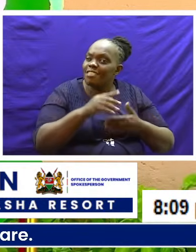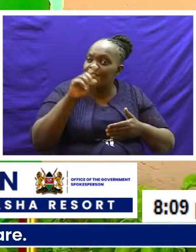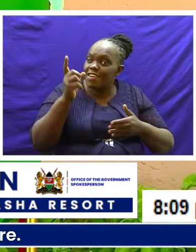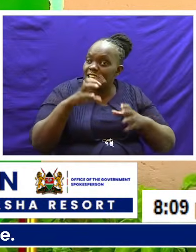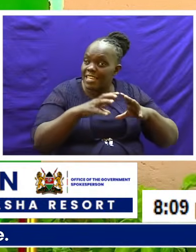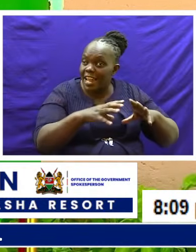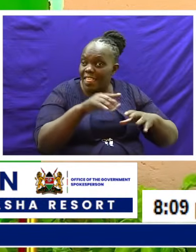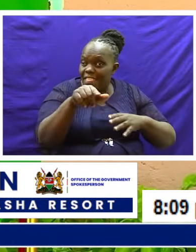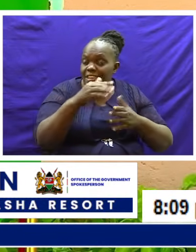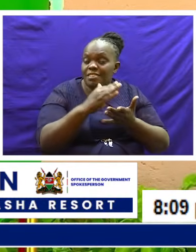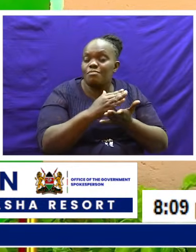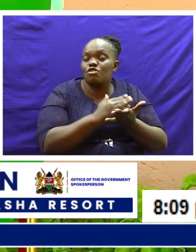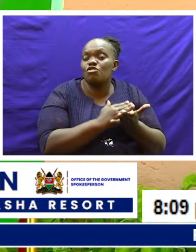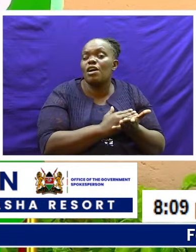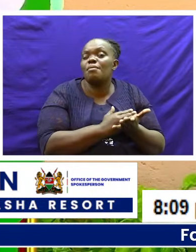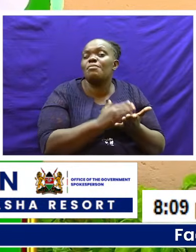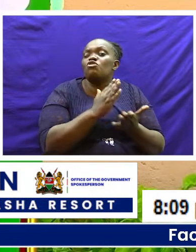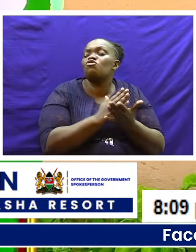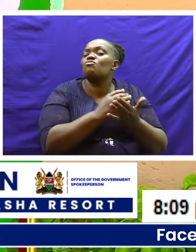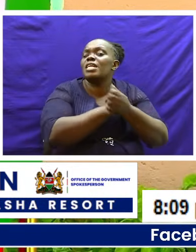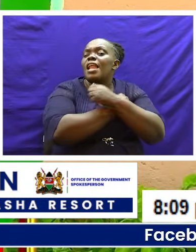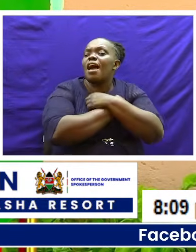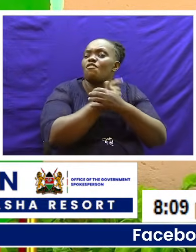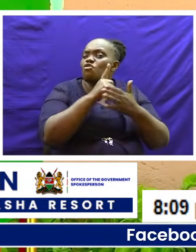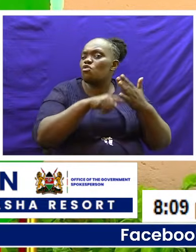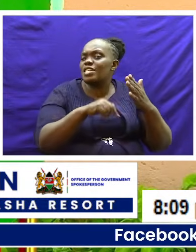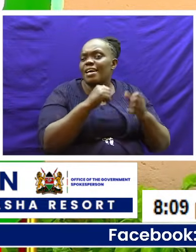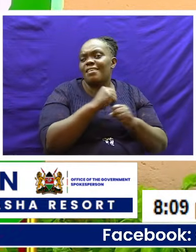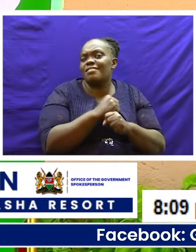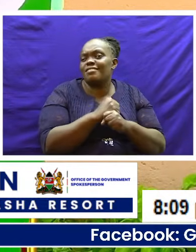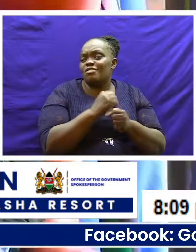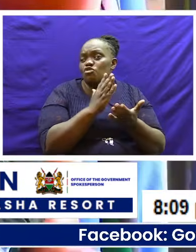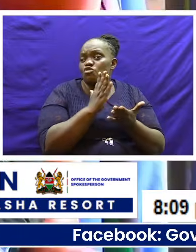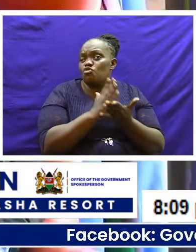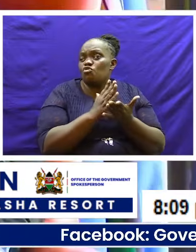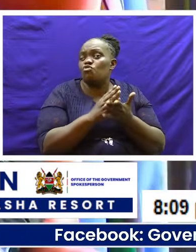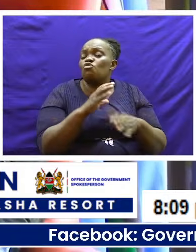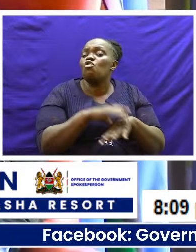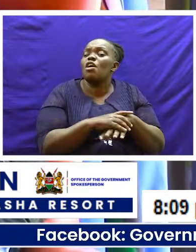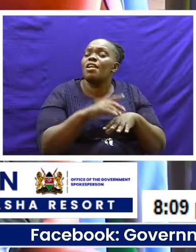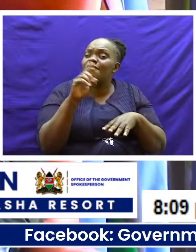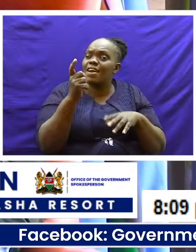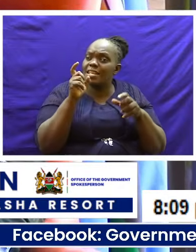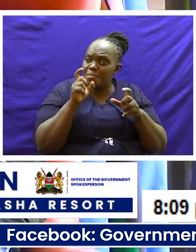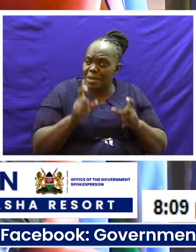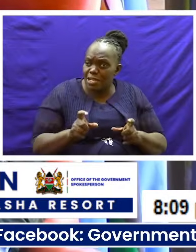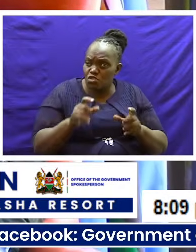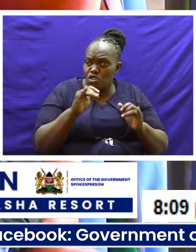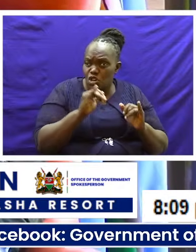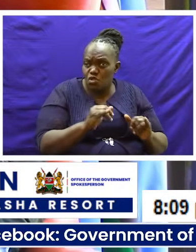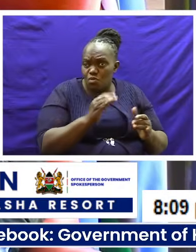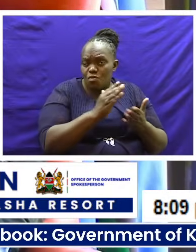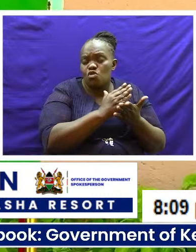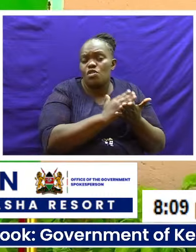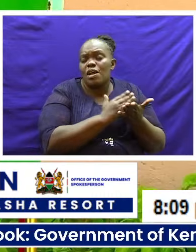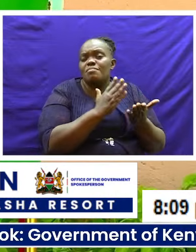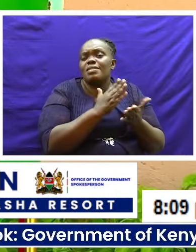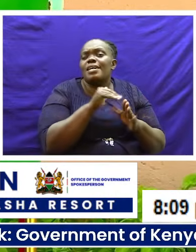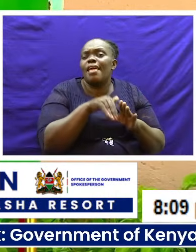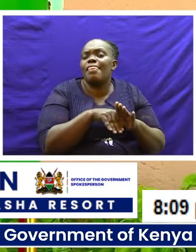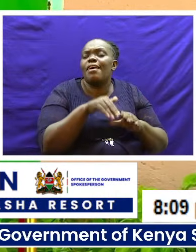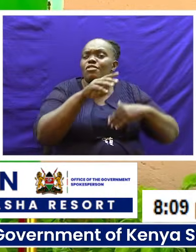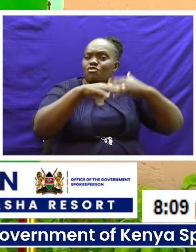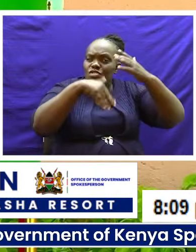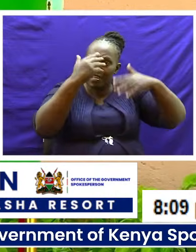that program. And I loved what I did. You got the first class of that, so it was a new program? It was a new program at the University